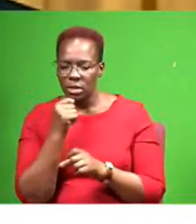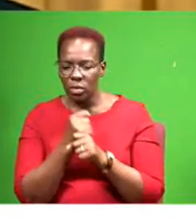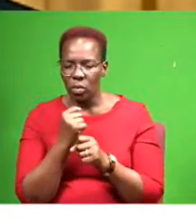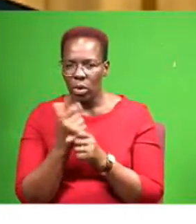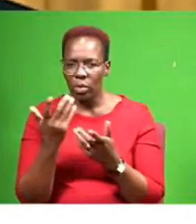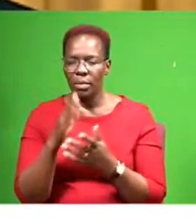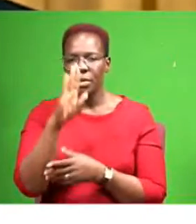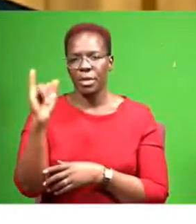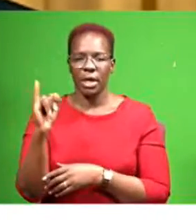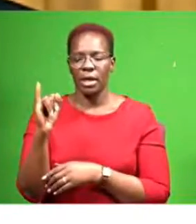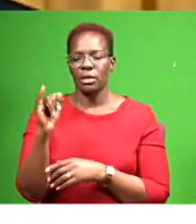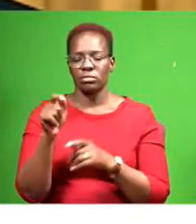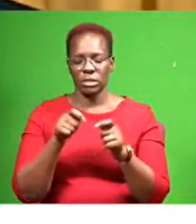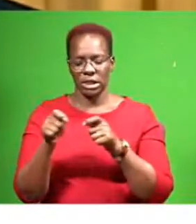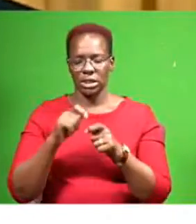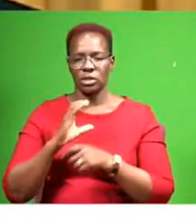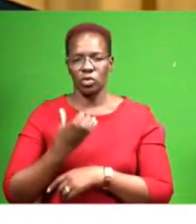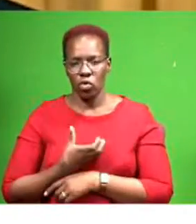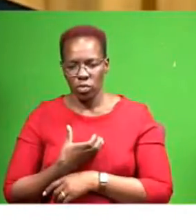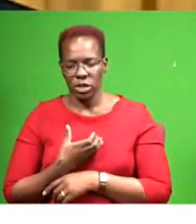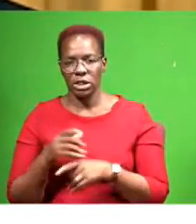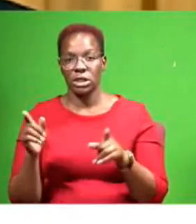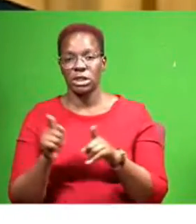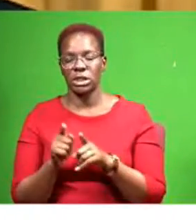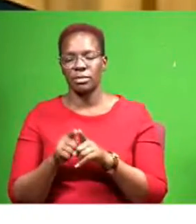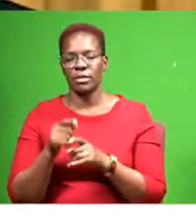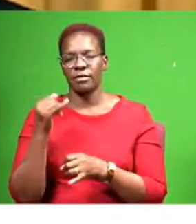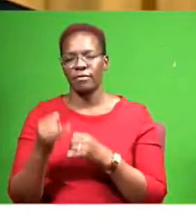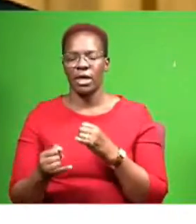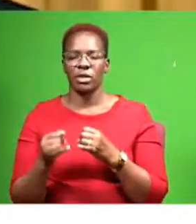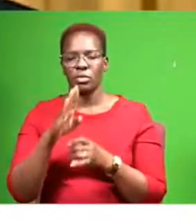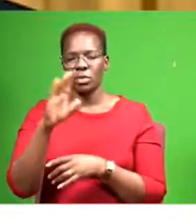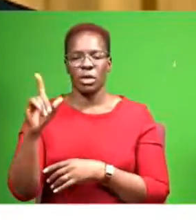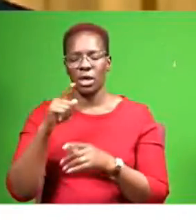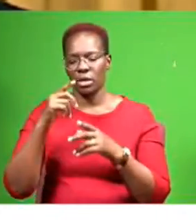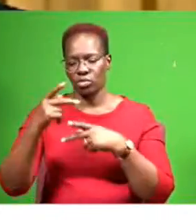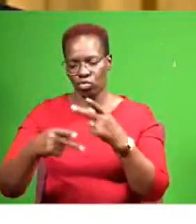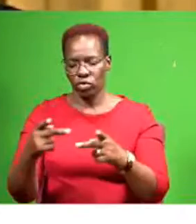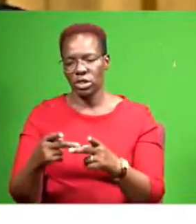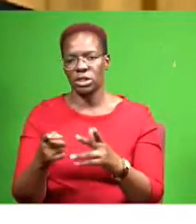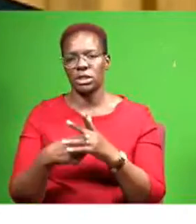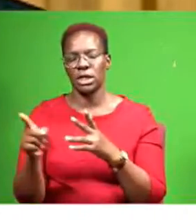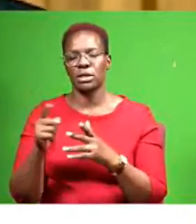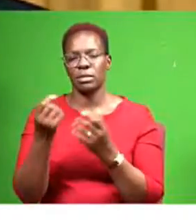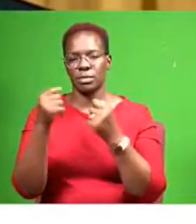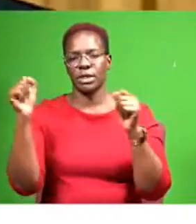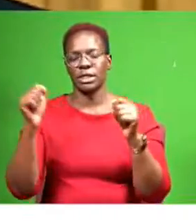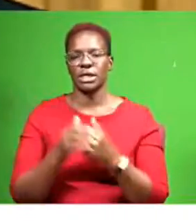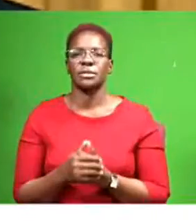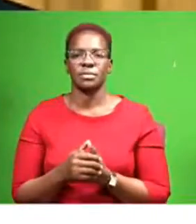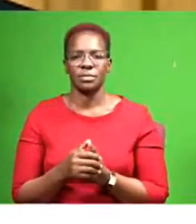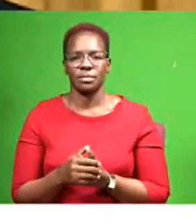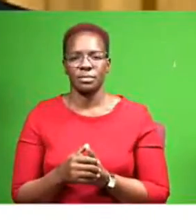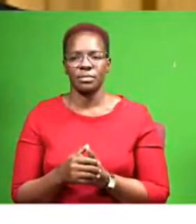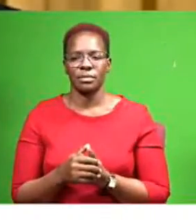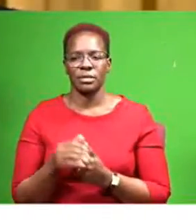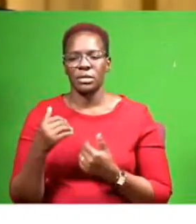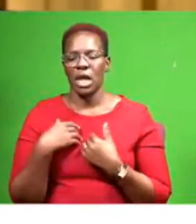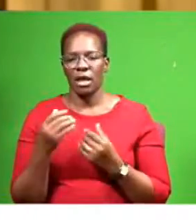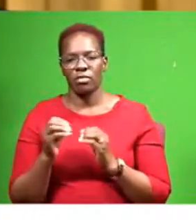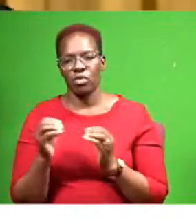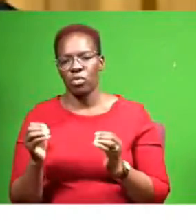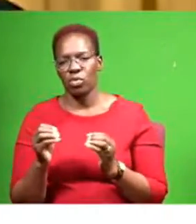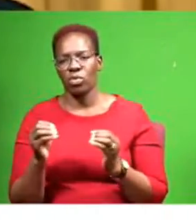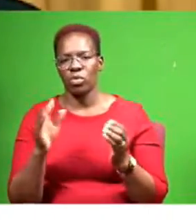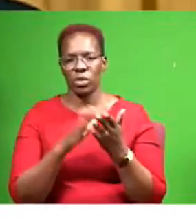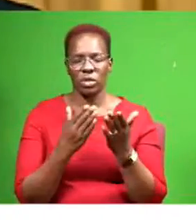by the BBI Steering Committee and was the culmination of the BBI process initiated by the President. There was no nexus established